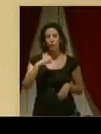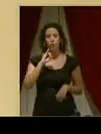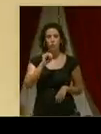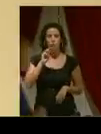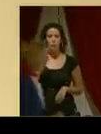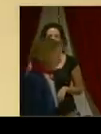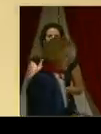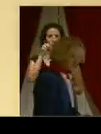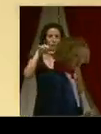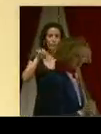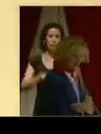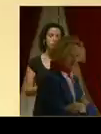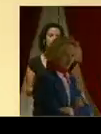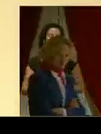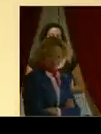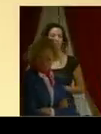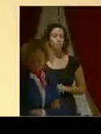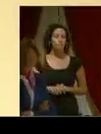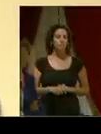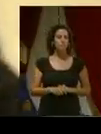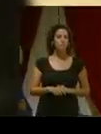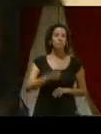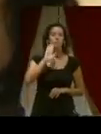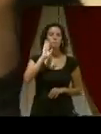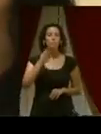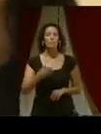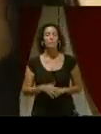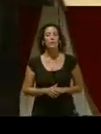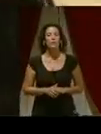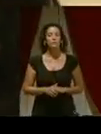At large, you can find blind people using iPhones.